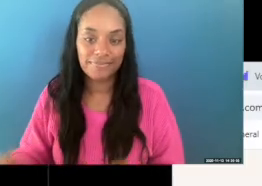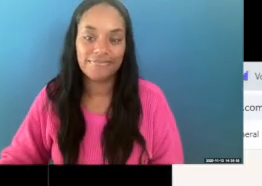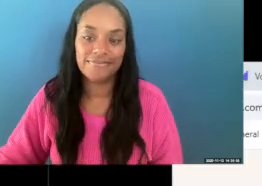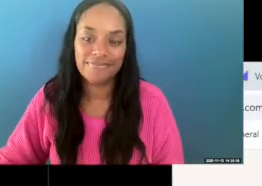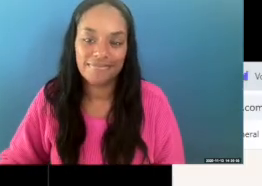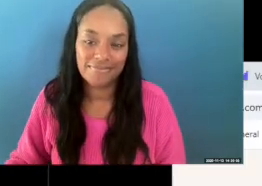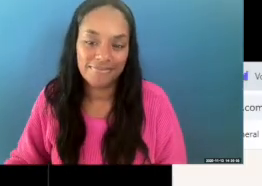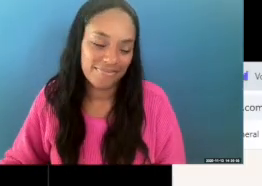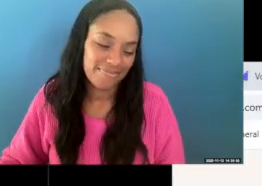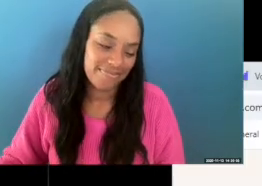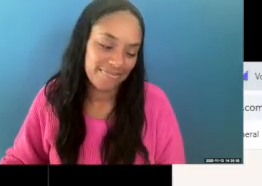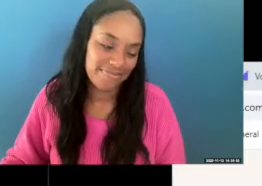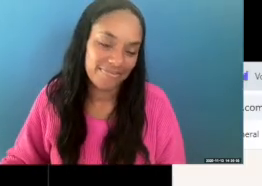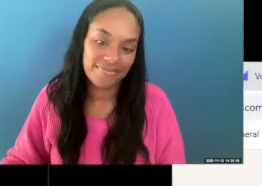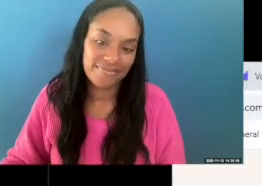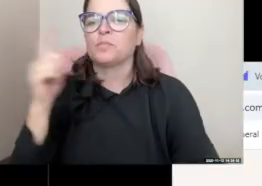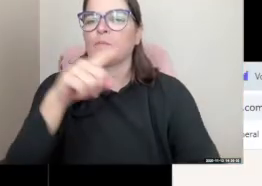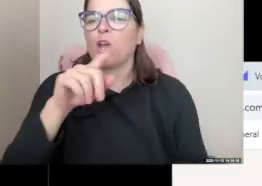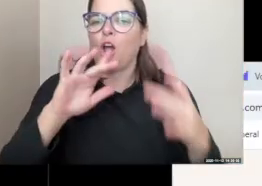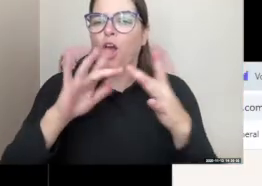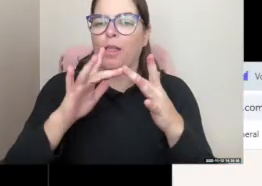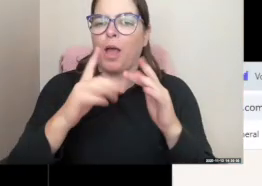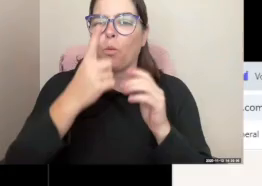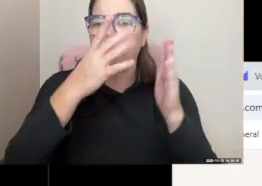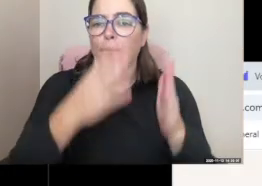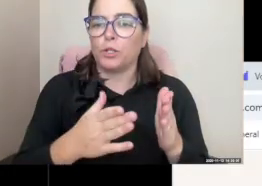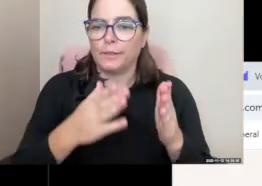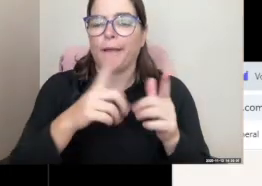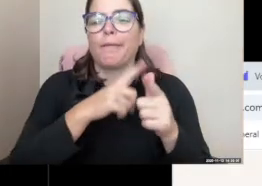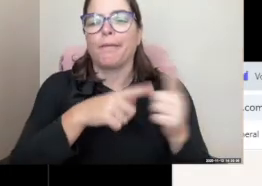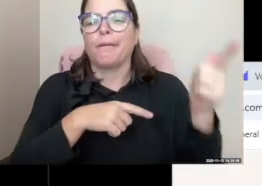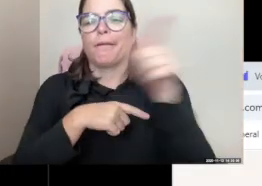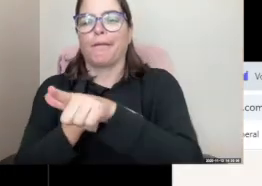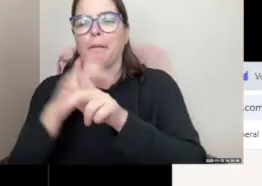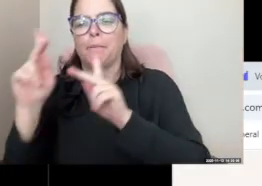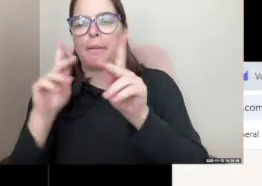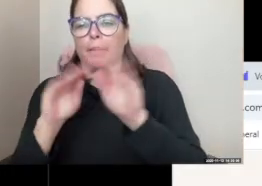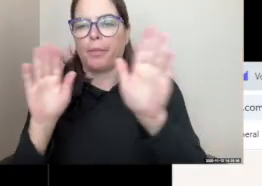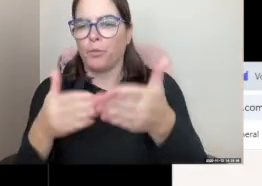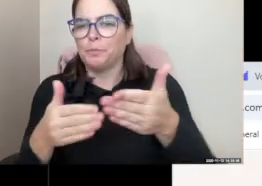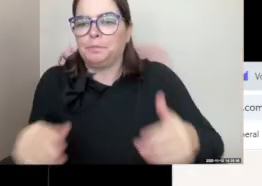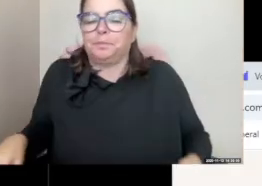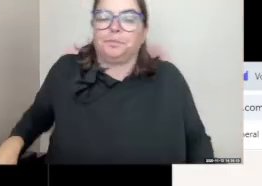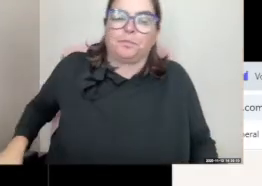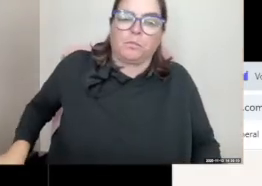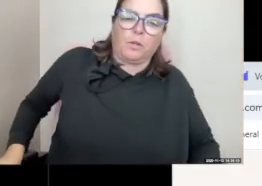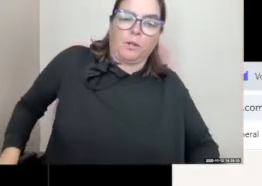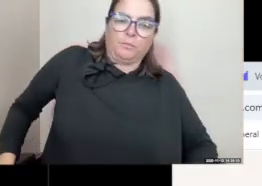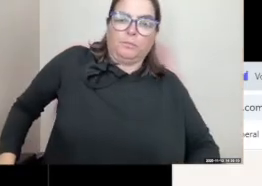an email that we received in the email from Todd Campbell. So okay, I want great. to acknowledge that email and thank you for your comments as Thanks, well. Peter. Appreciate